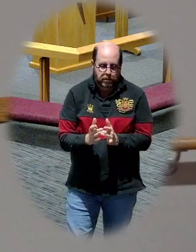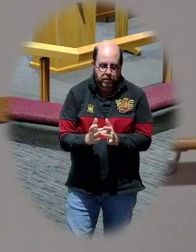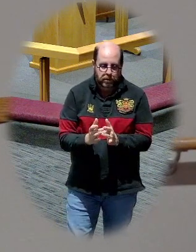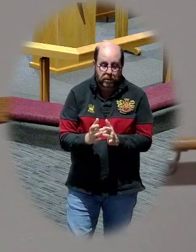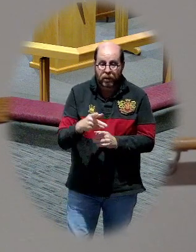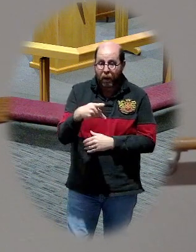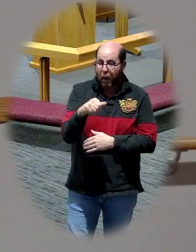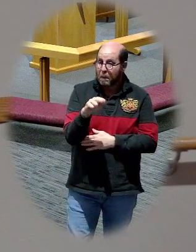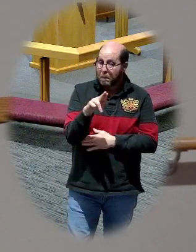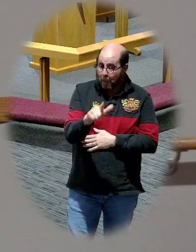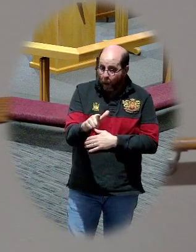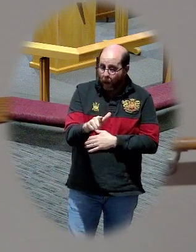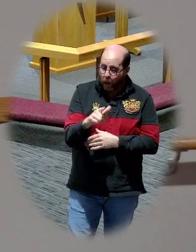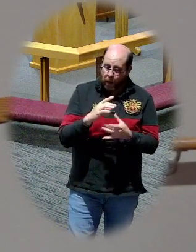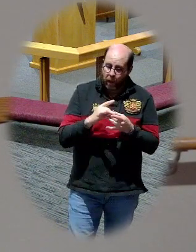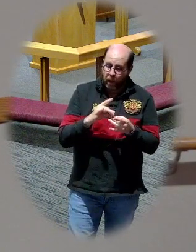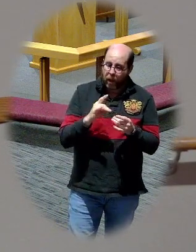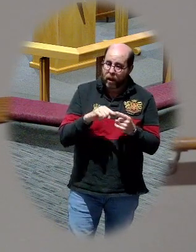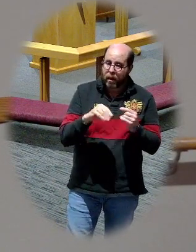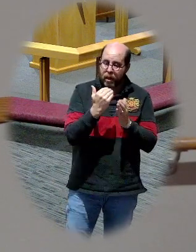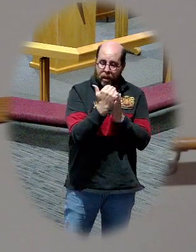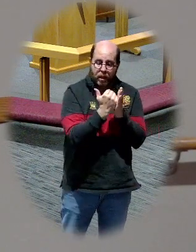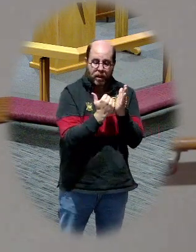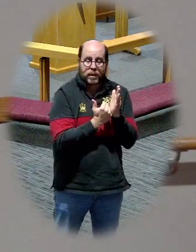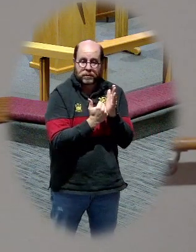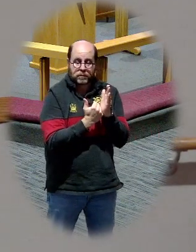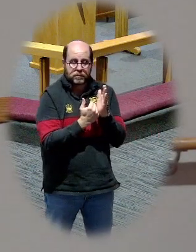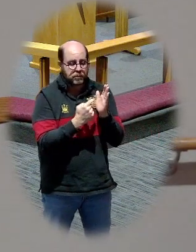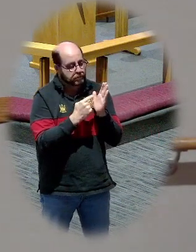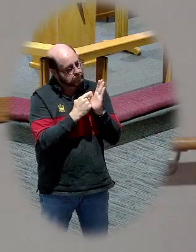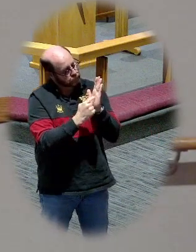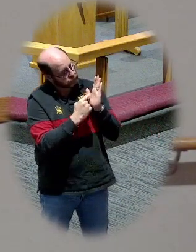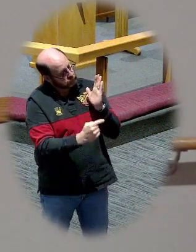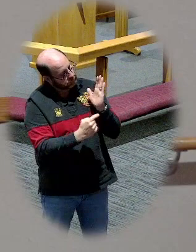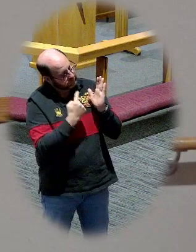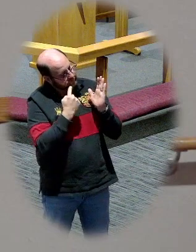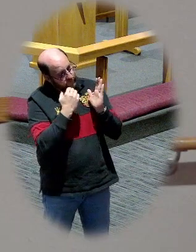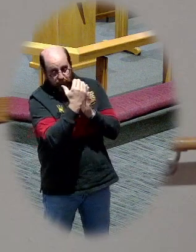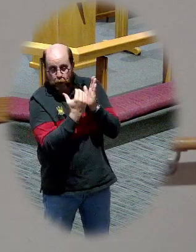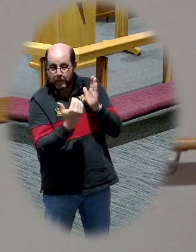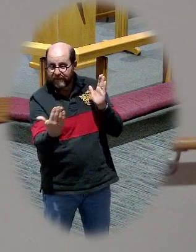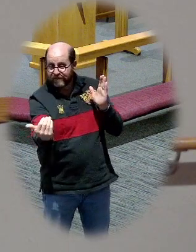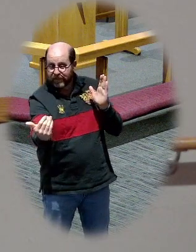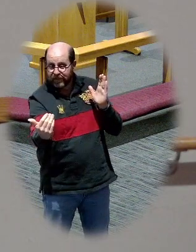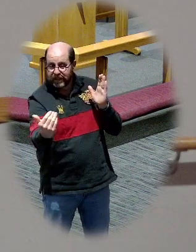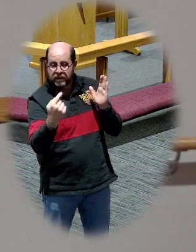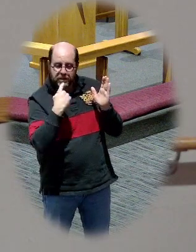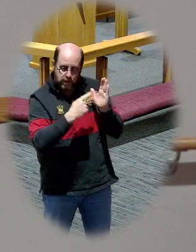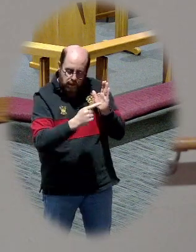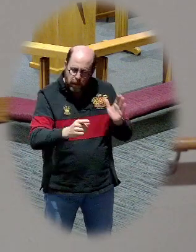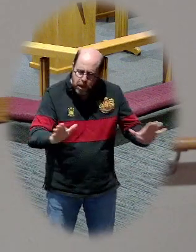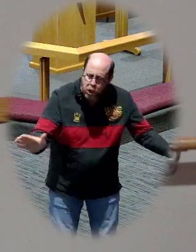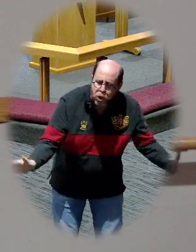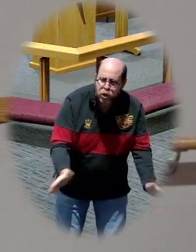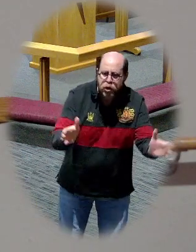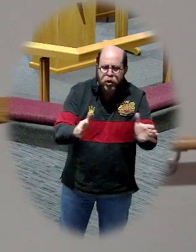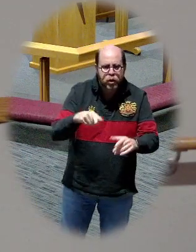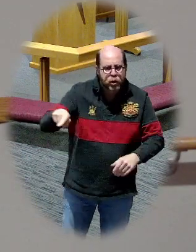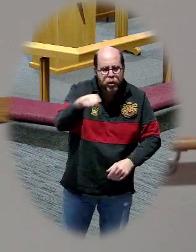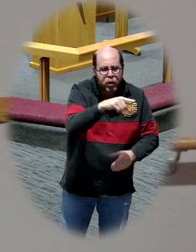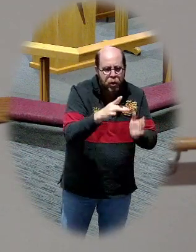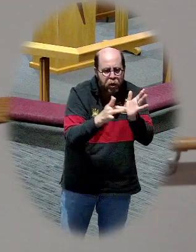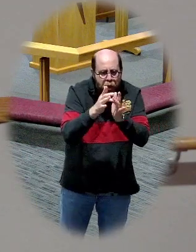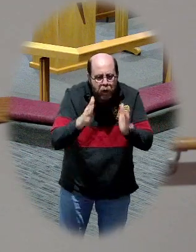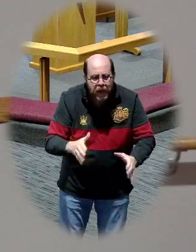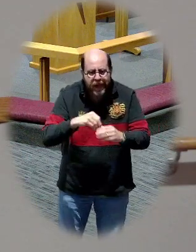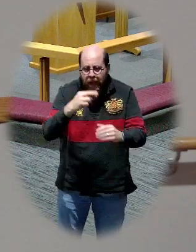Paul talks this way in our epistle lesson this morning, and he begins chapter 15 encouraging the Christians in Rome